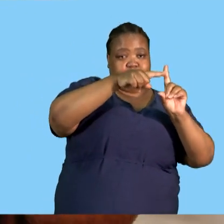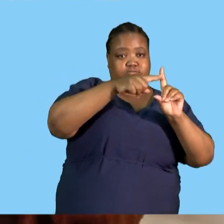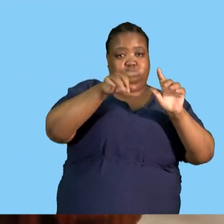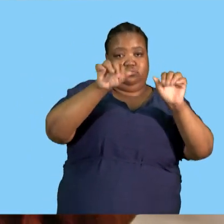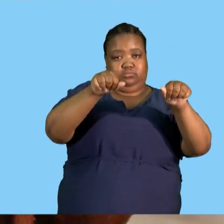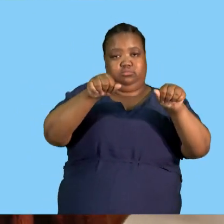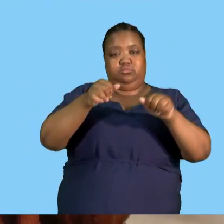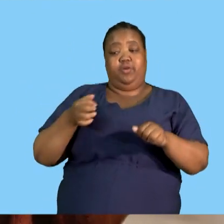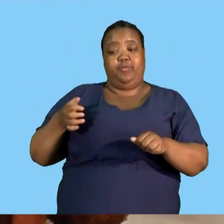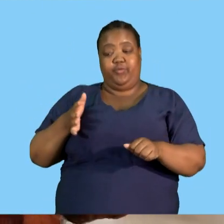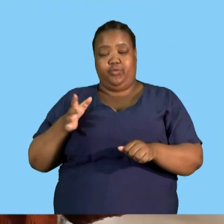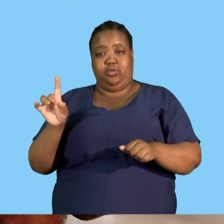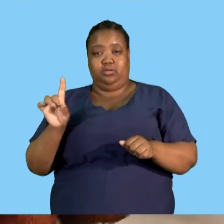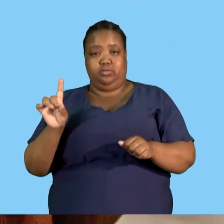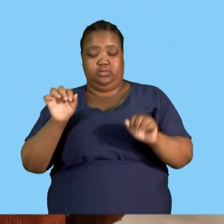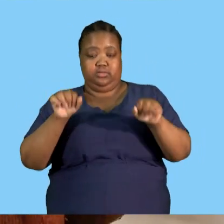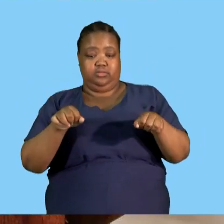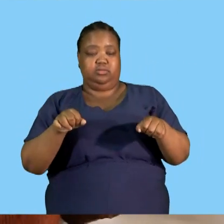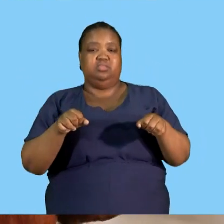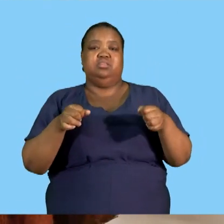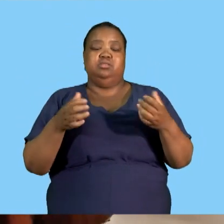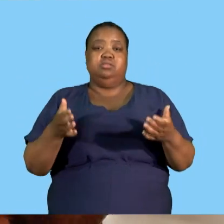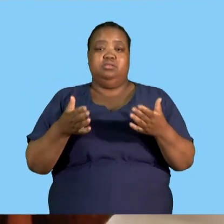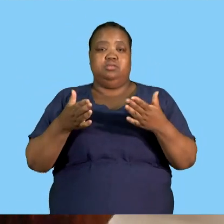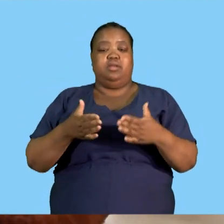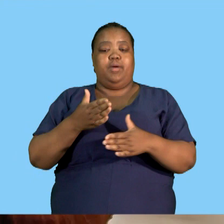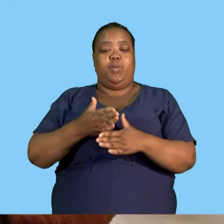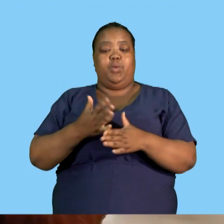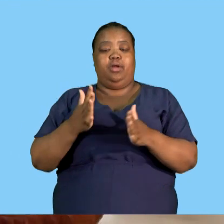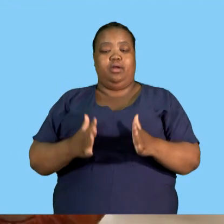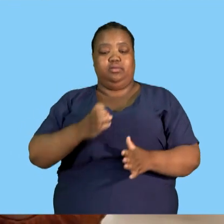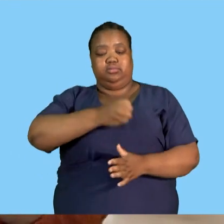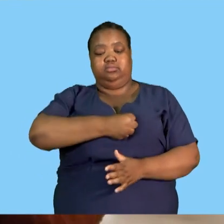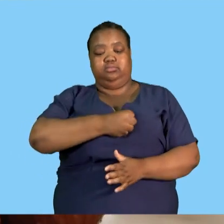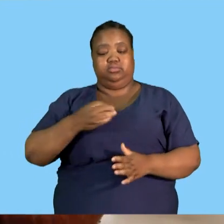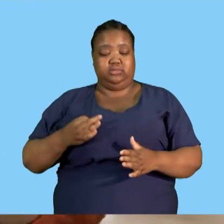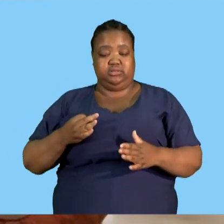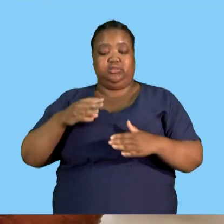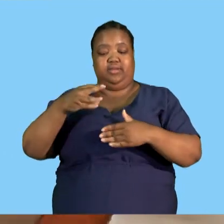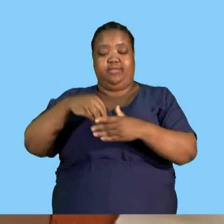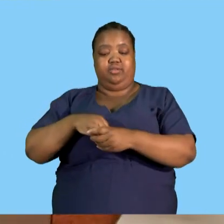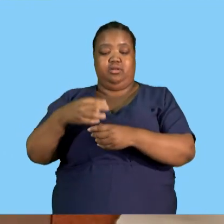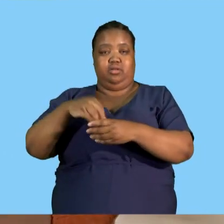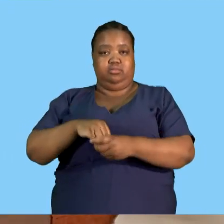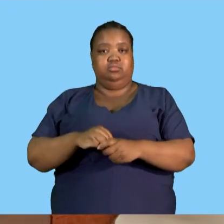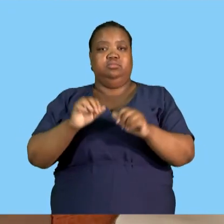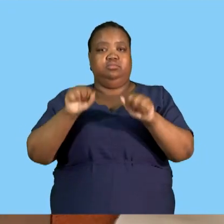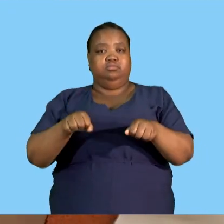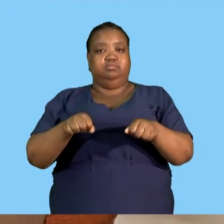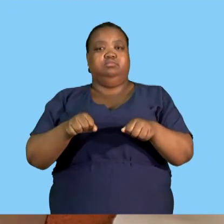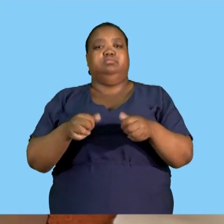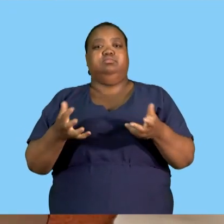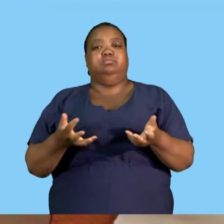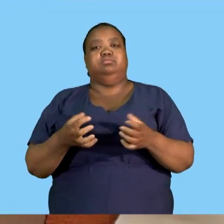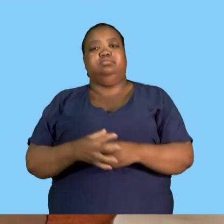do, we are using both we're using employees as part of this whole activity to come up with the desired solution